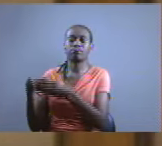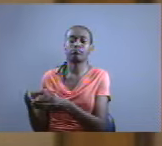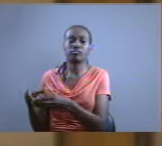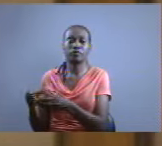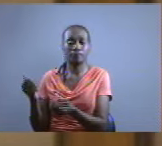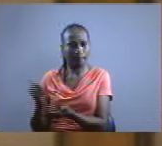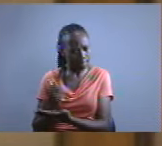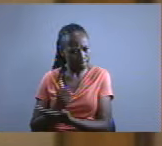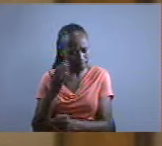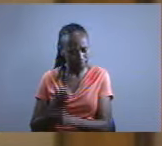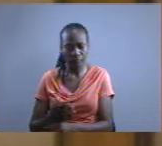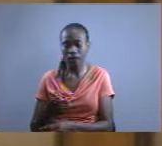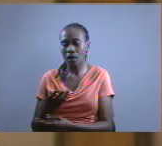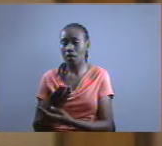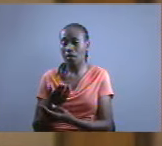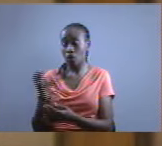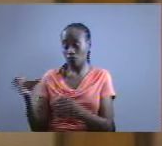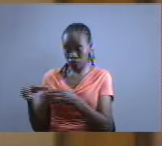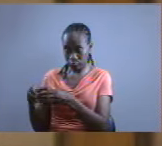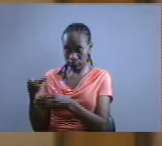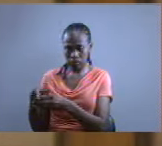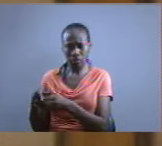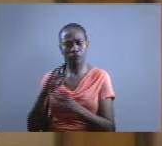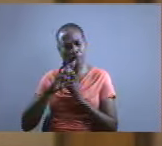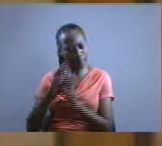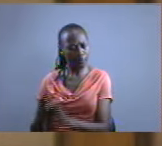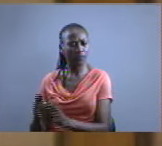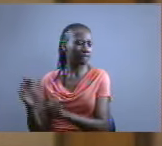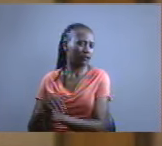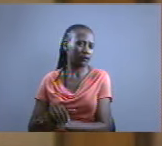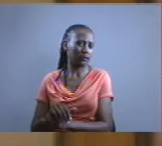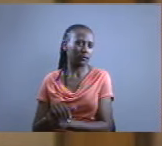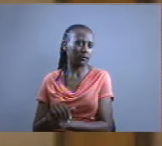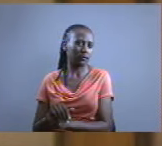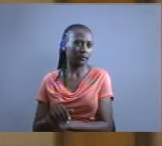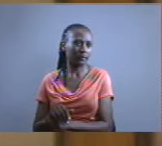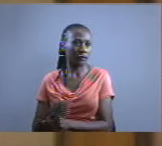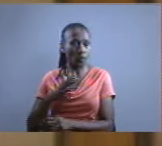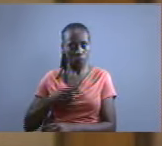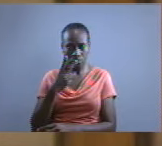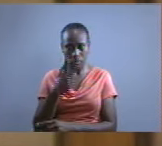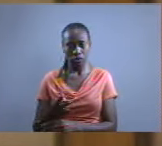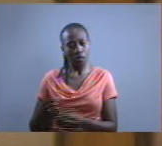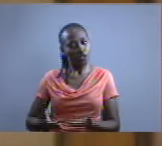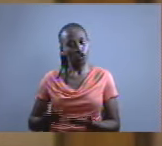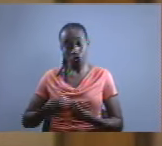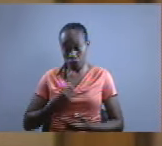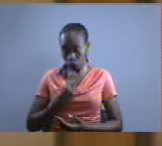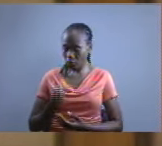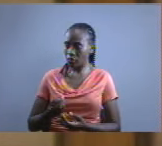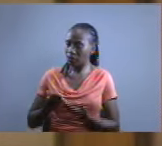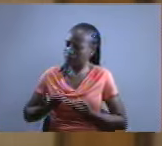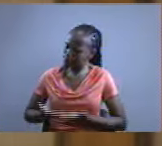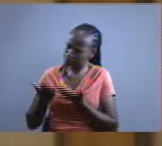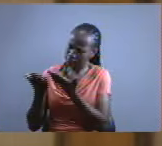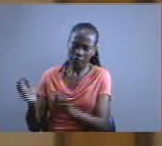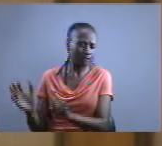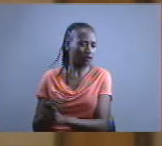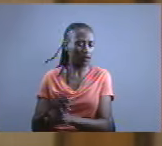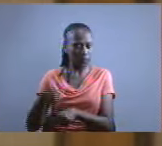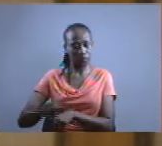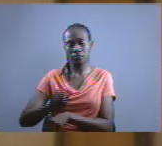ensure accountability aims to ensure the NYDA is strongly positioned to serve the youth in our country from every corner of our